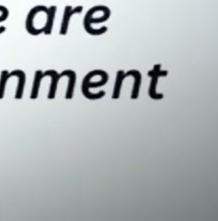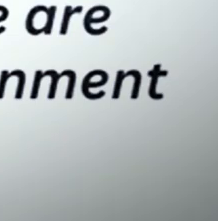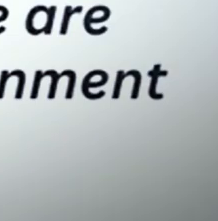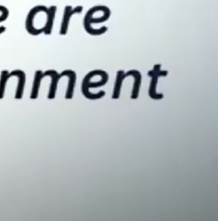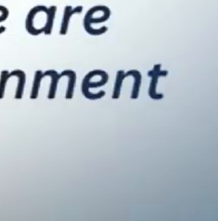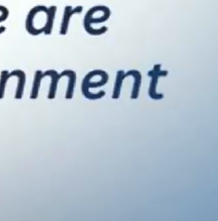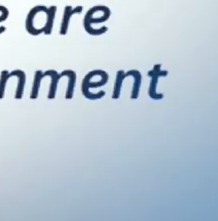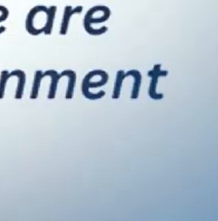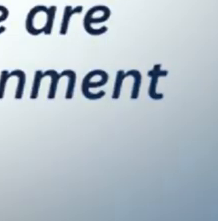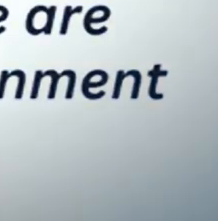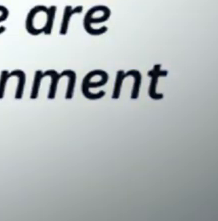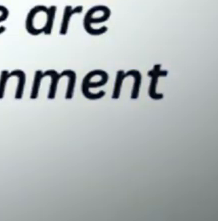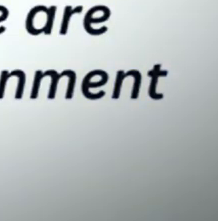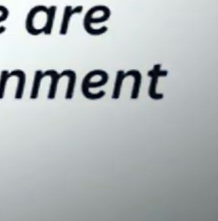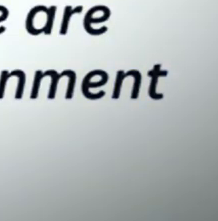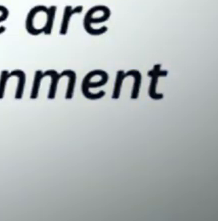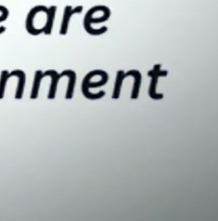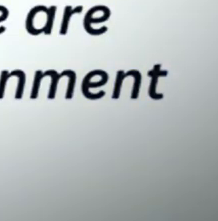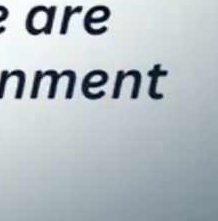are